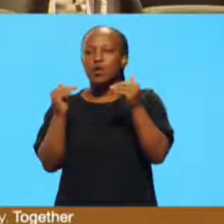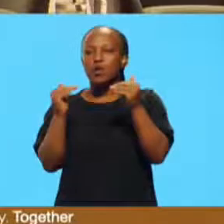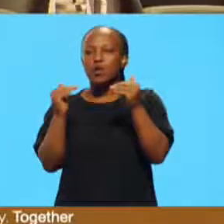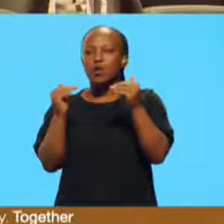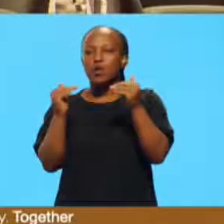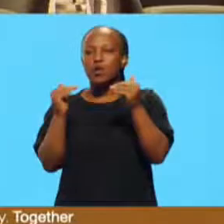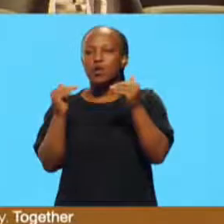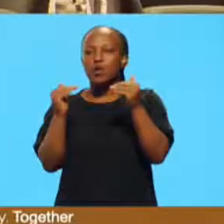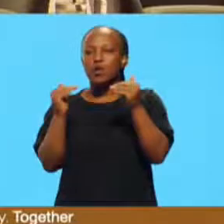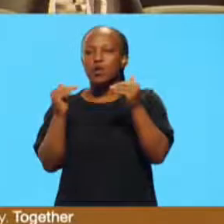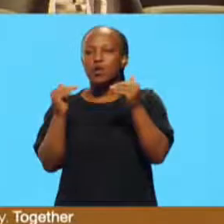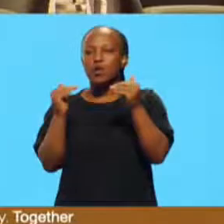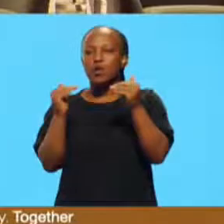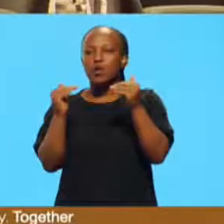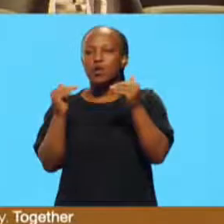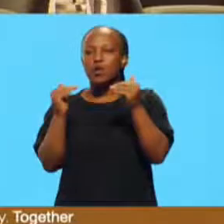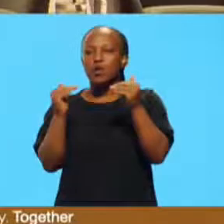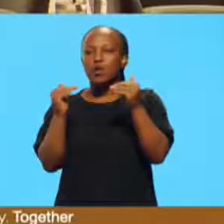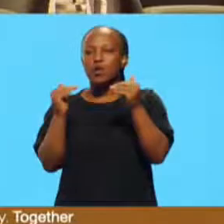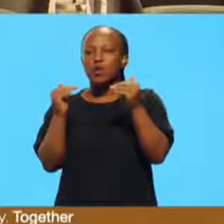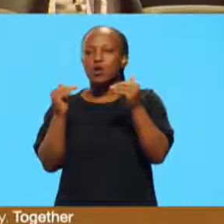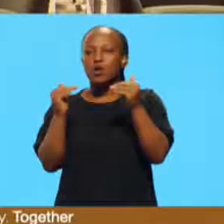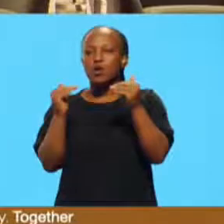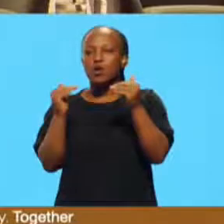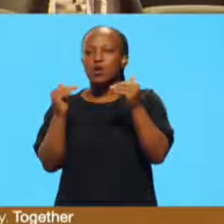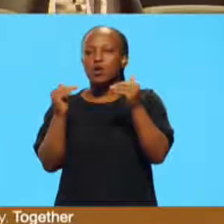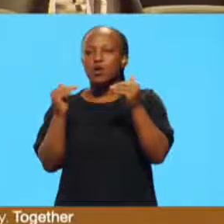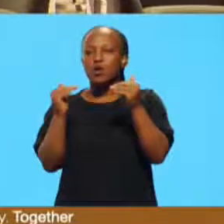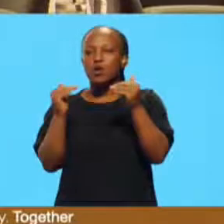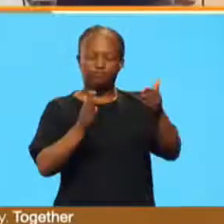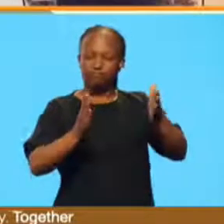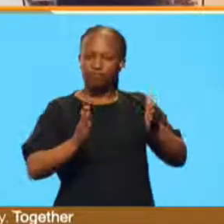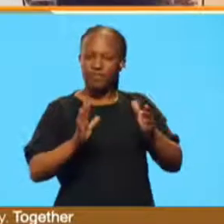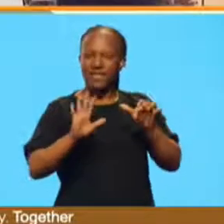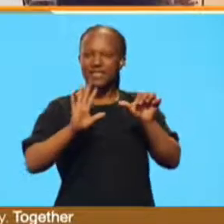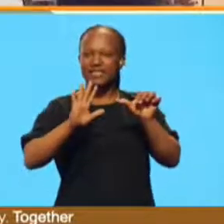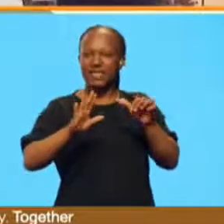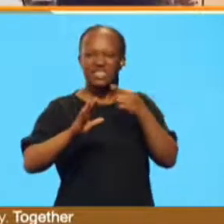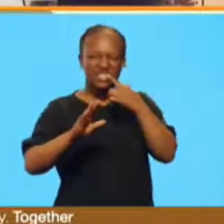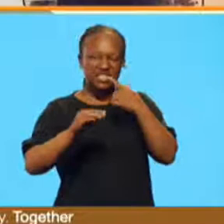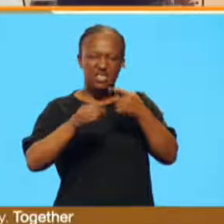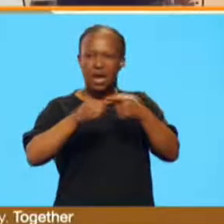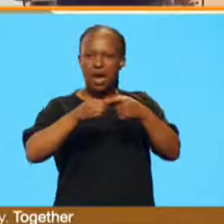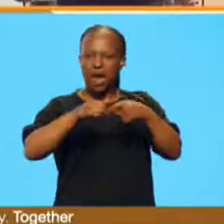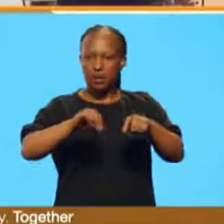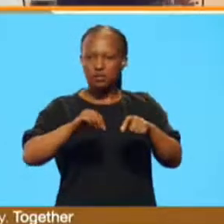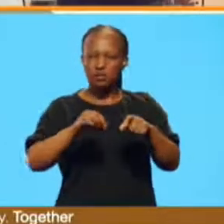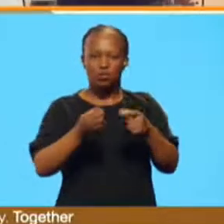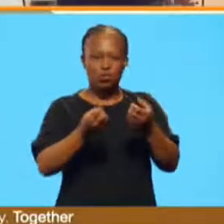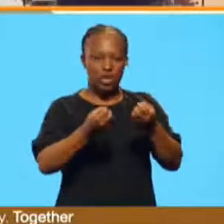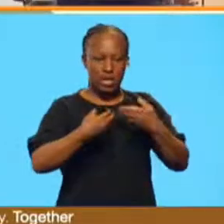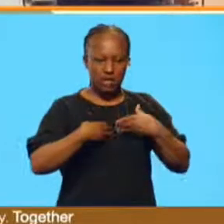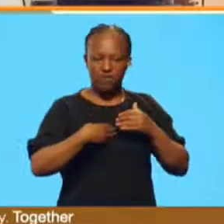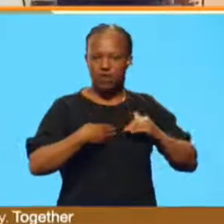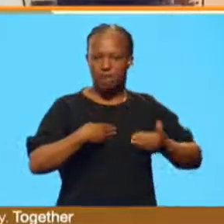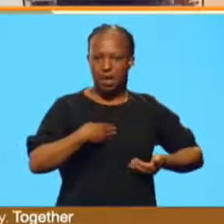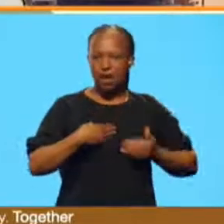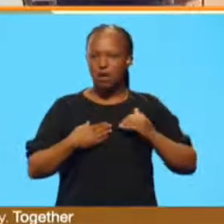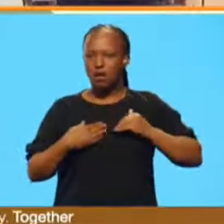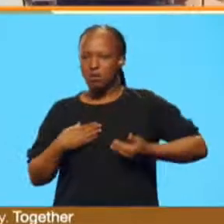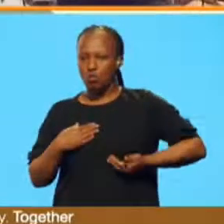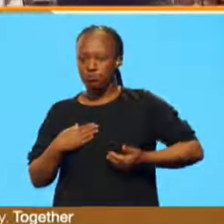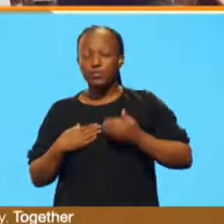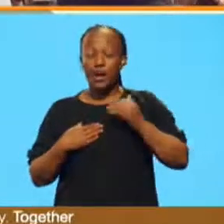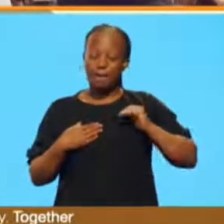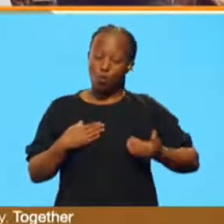with a dozen of eggs, 6 eggs. If we all are given 6 eggs, women 6